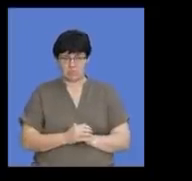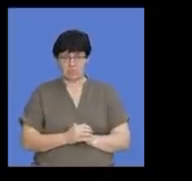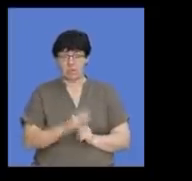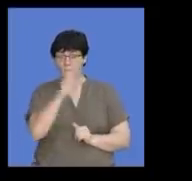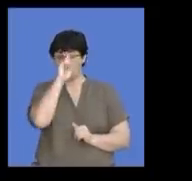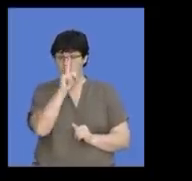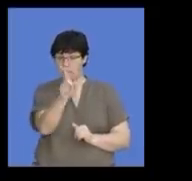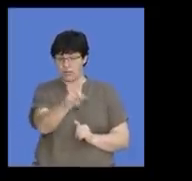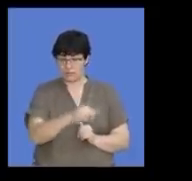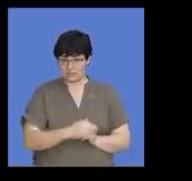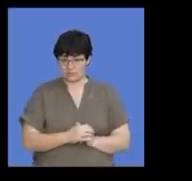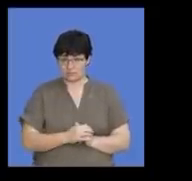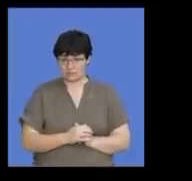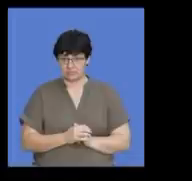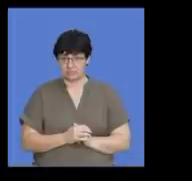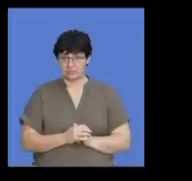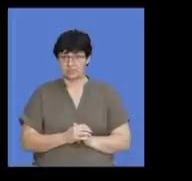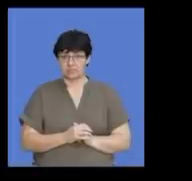remember the following.